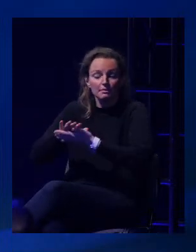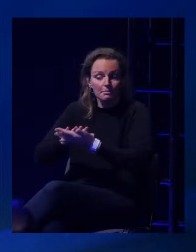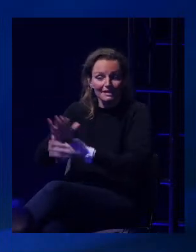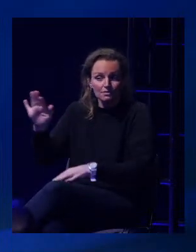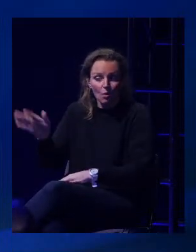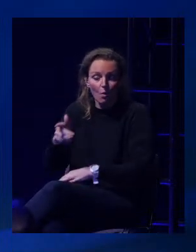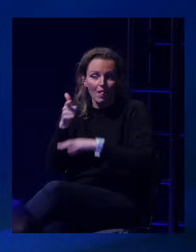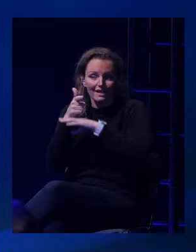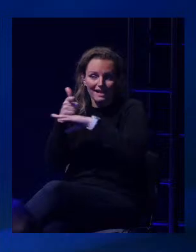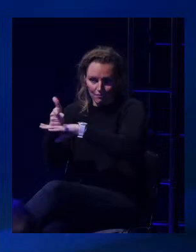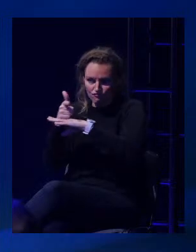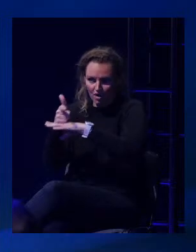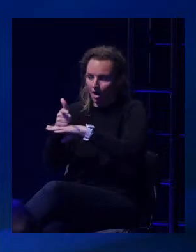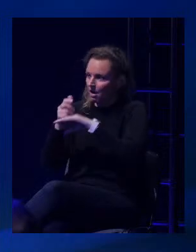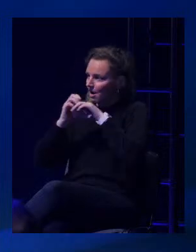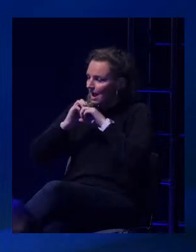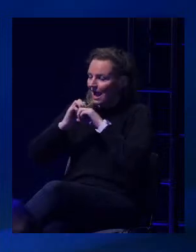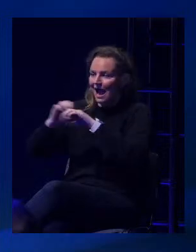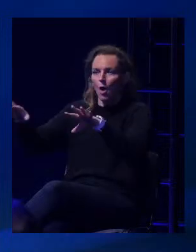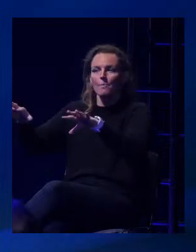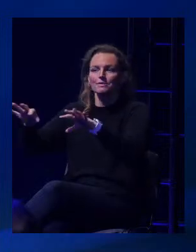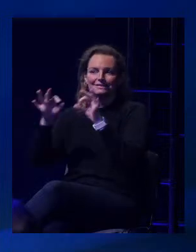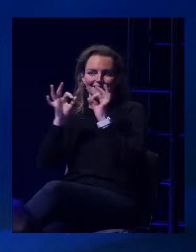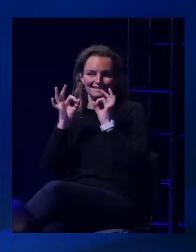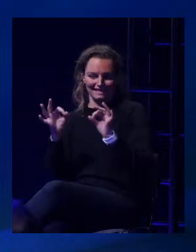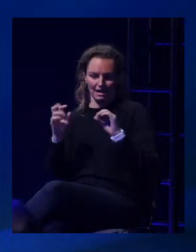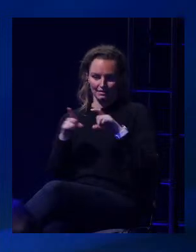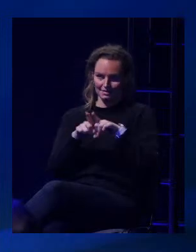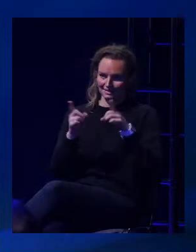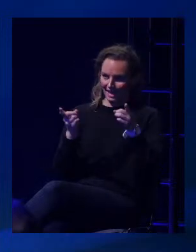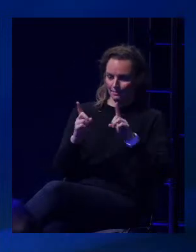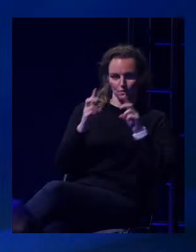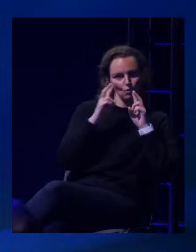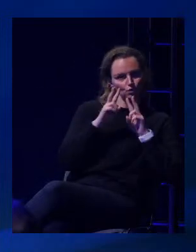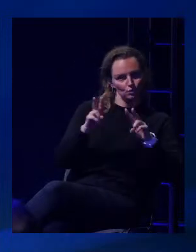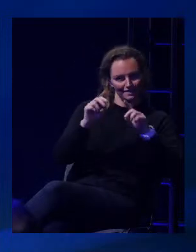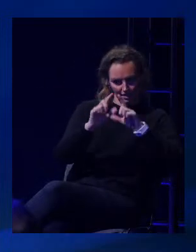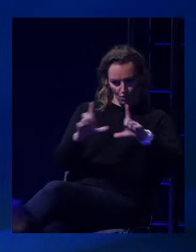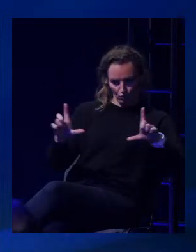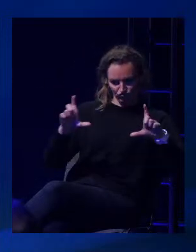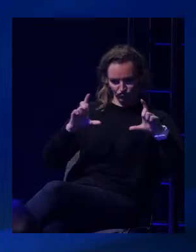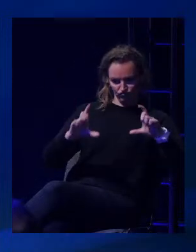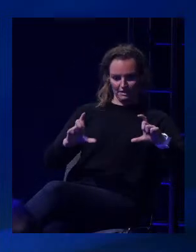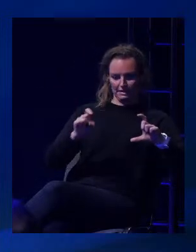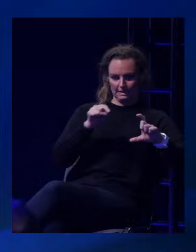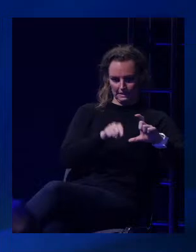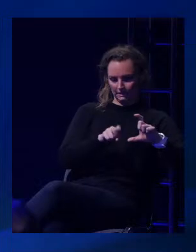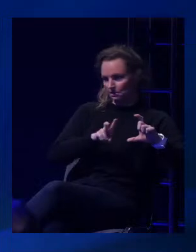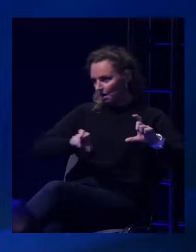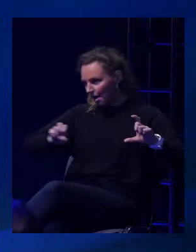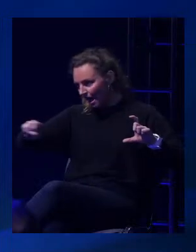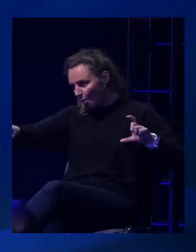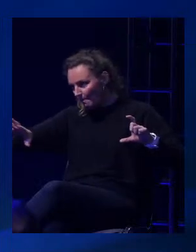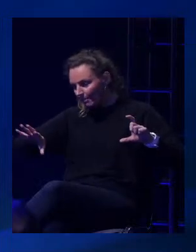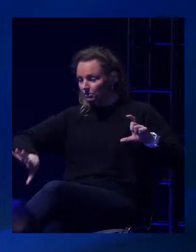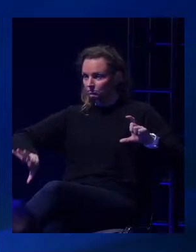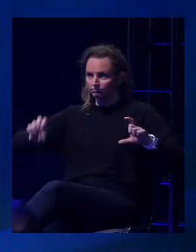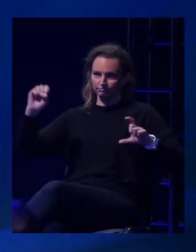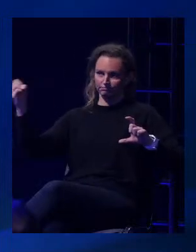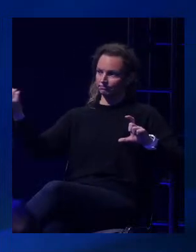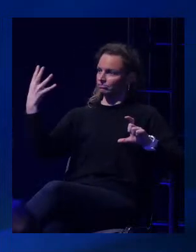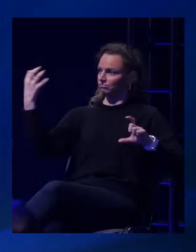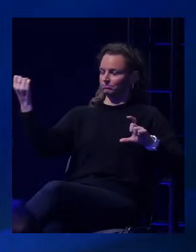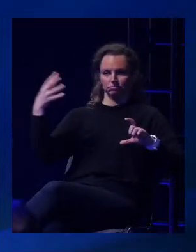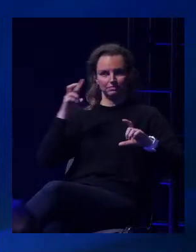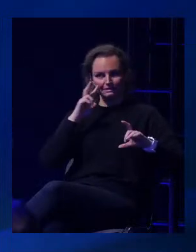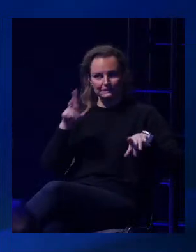exactly the same through the video switcher. So we're going to hybrid log gamma all the way through here. We can also then output to more color box